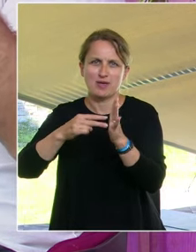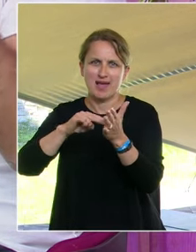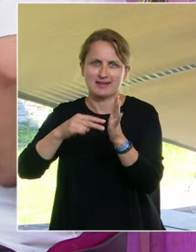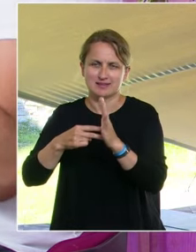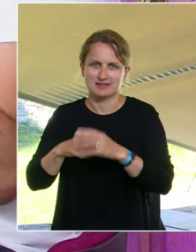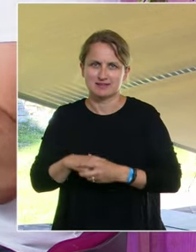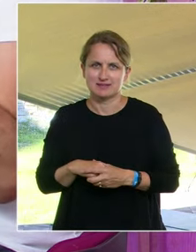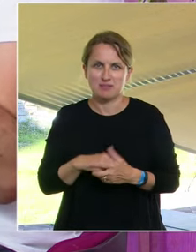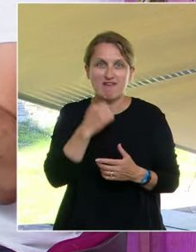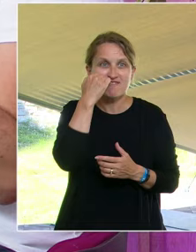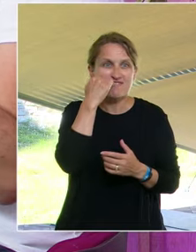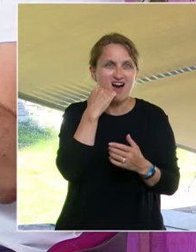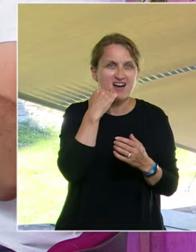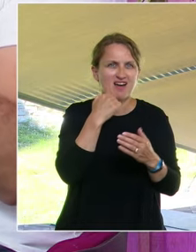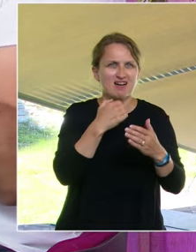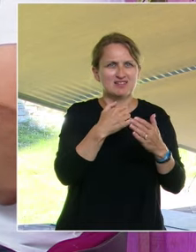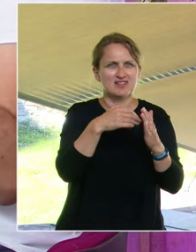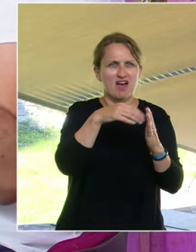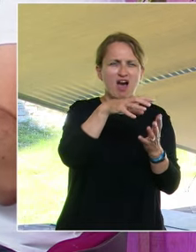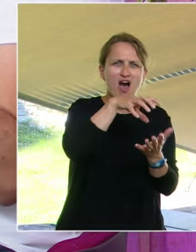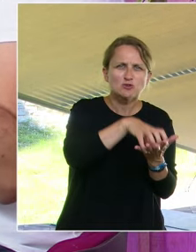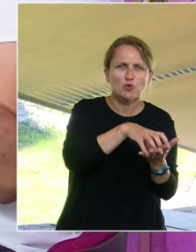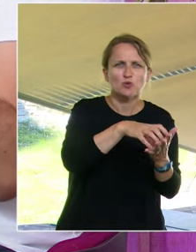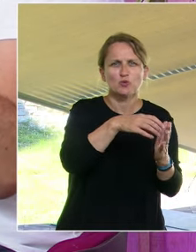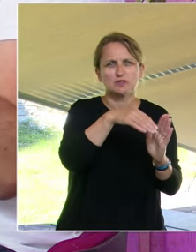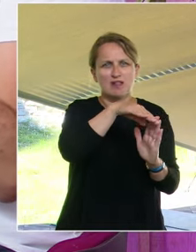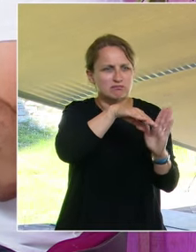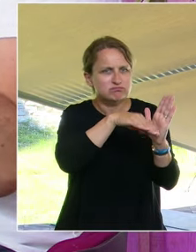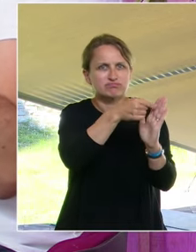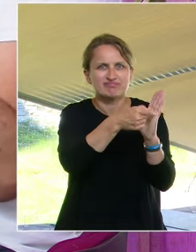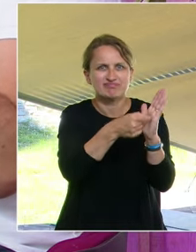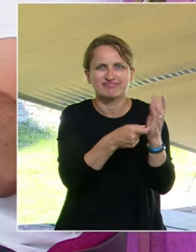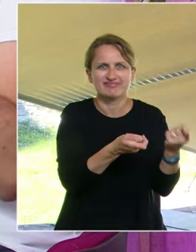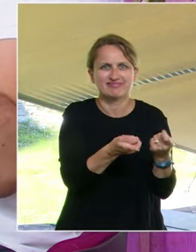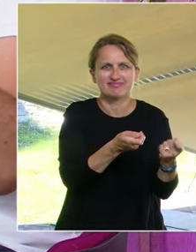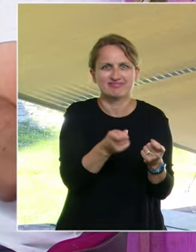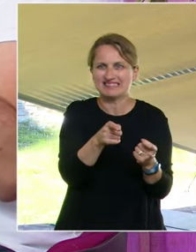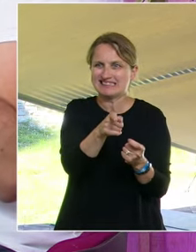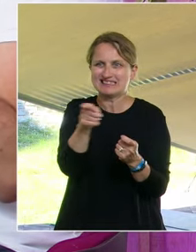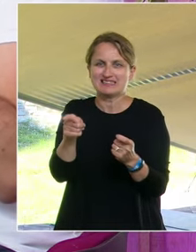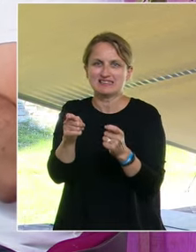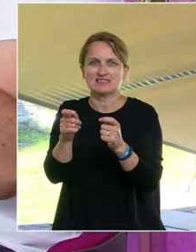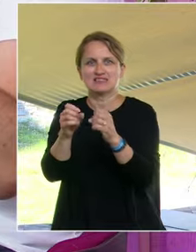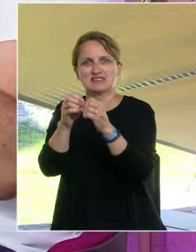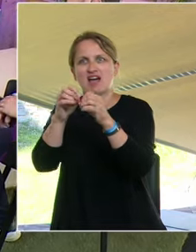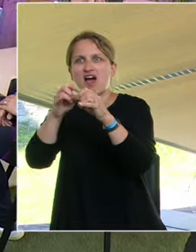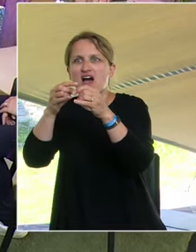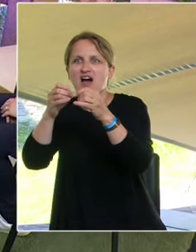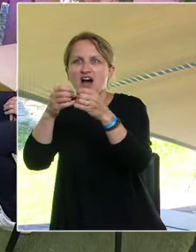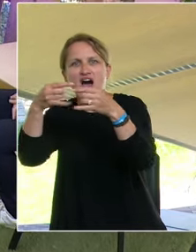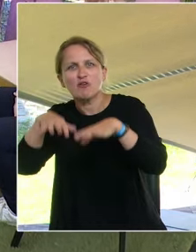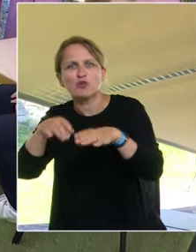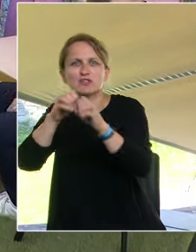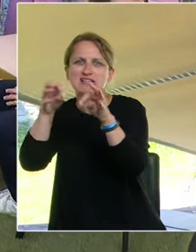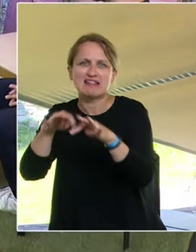kind of control that. So whether the Christie's or others. So let's see. Very, very cool. Thank you,